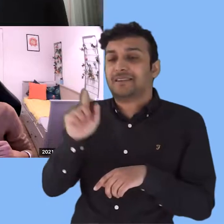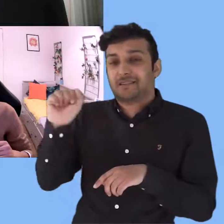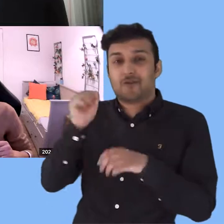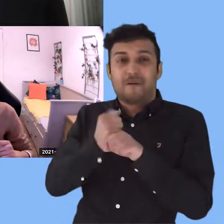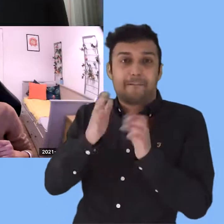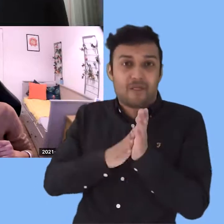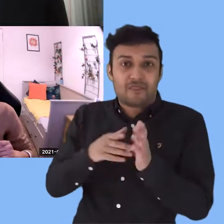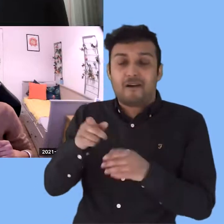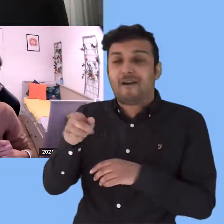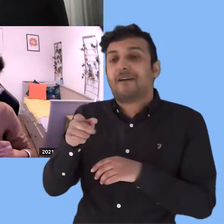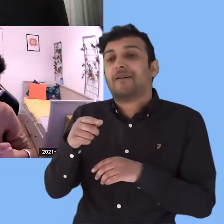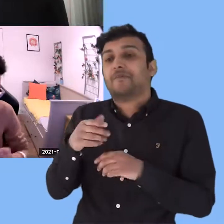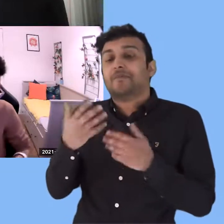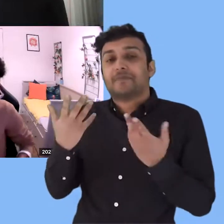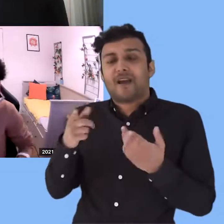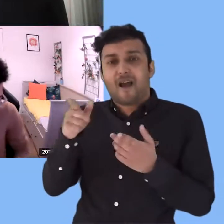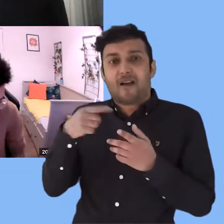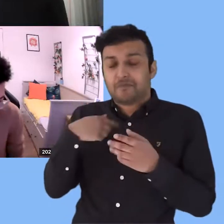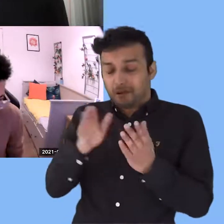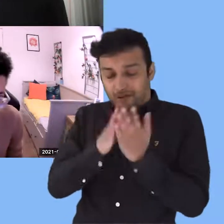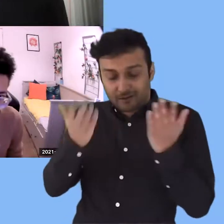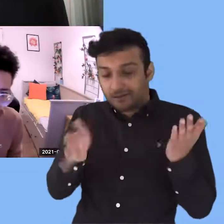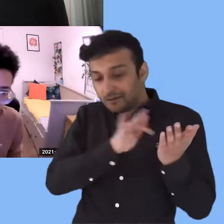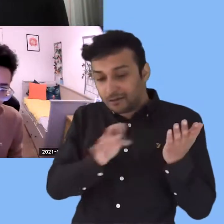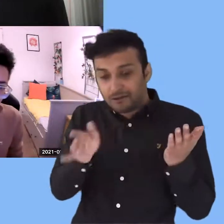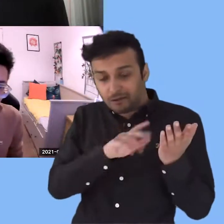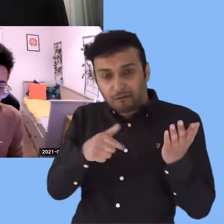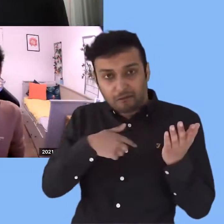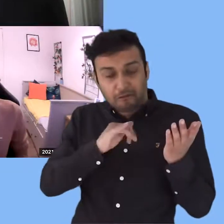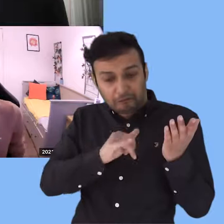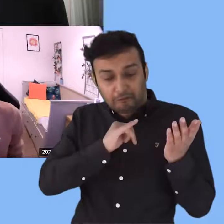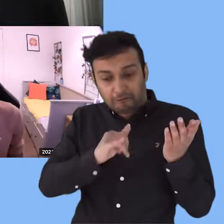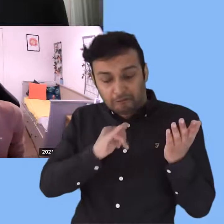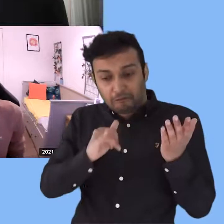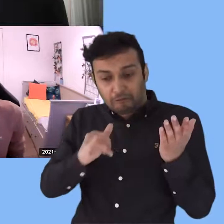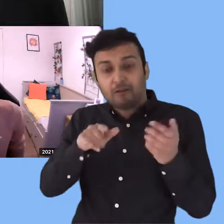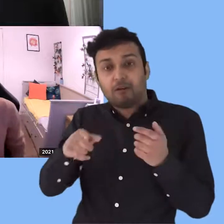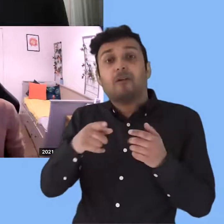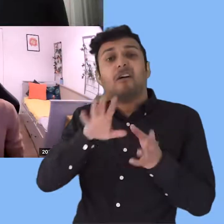concludes that, you know, her eyes are a revolution. What I think that's what it says.